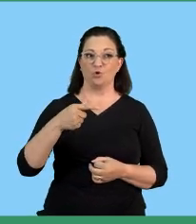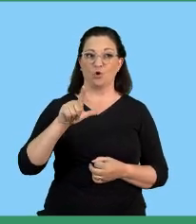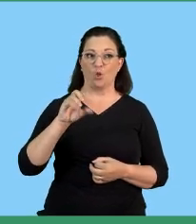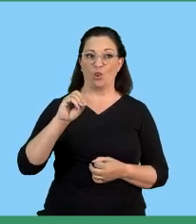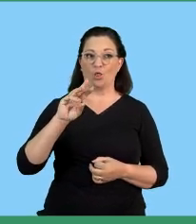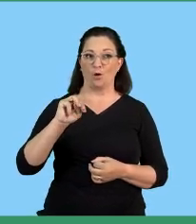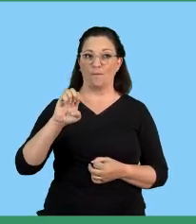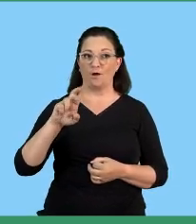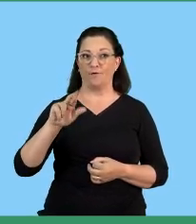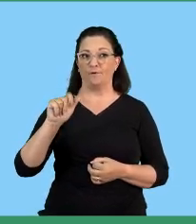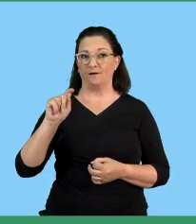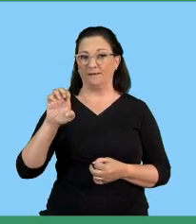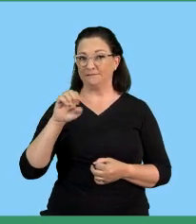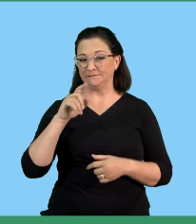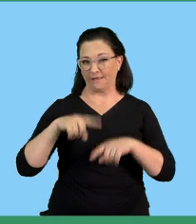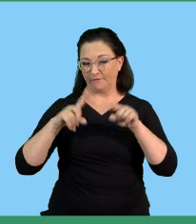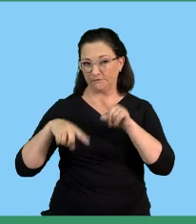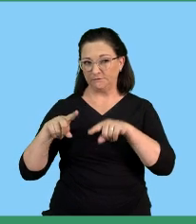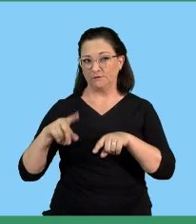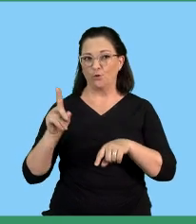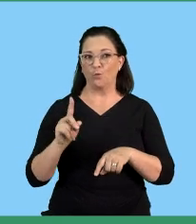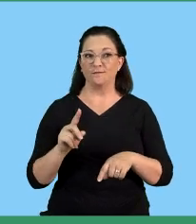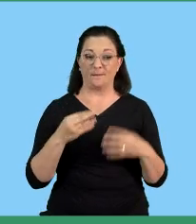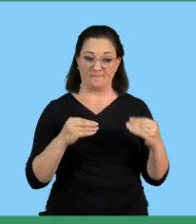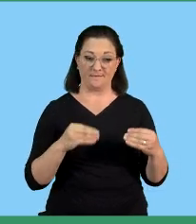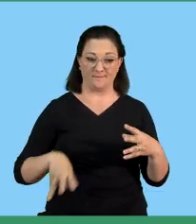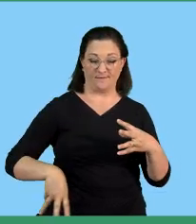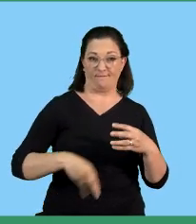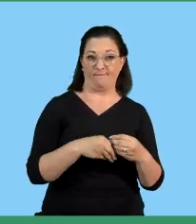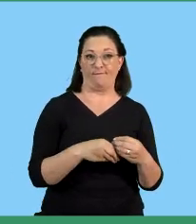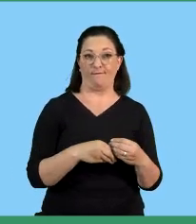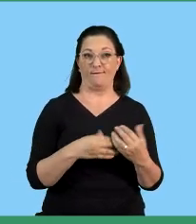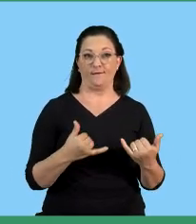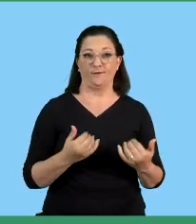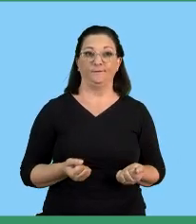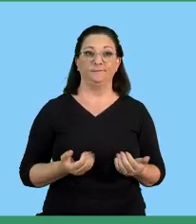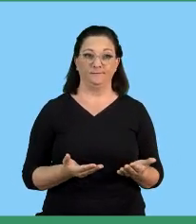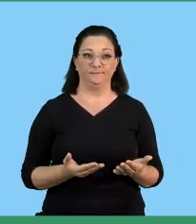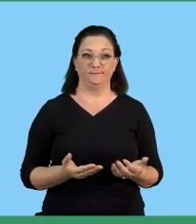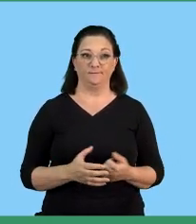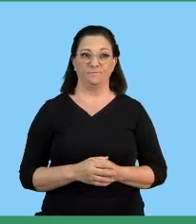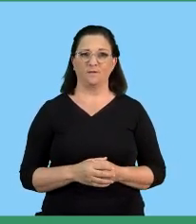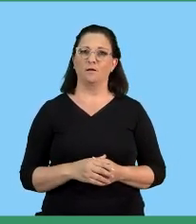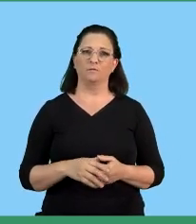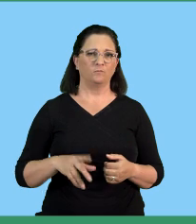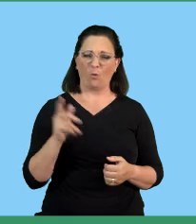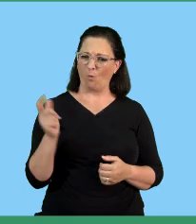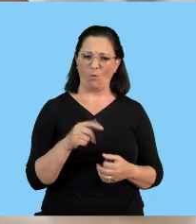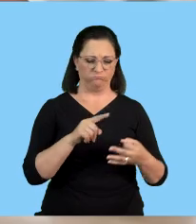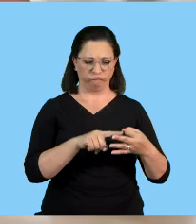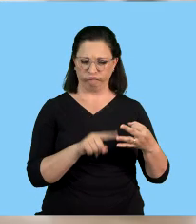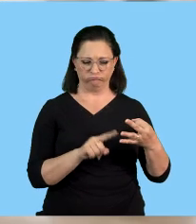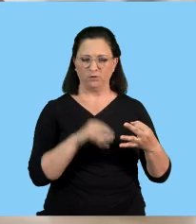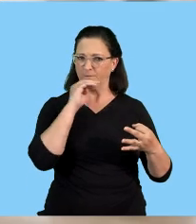conglomerate diversification. What is conglomerate? The business adds new products. I'm sure you have seen now. In all these three, we are adding